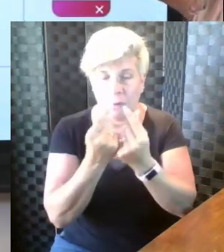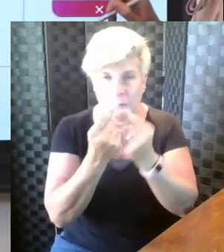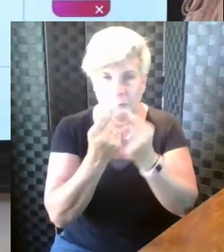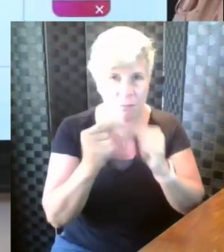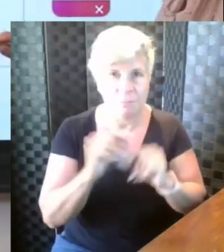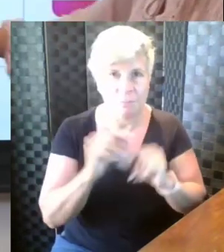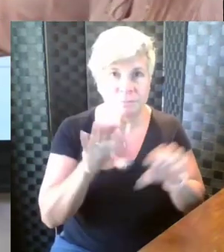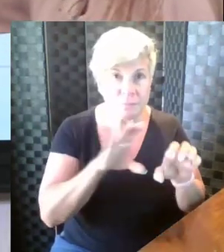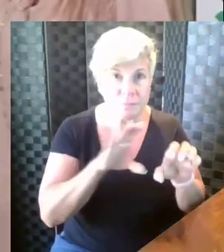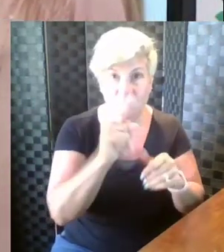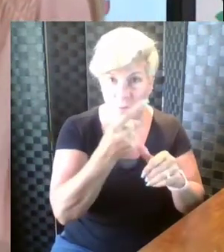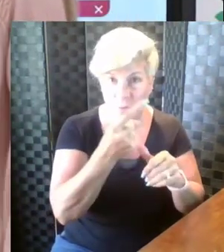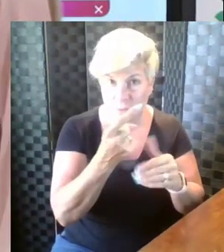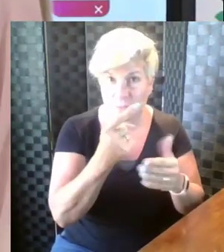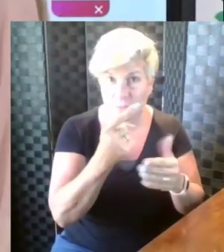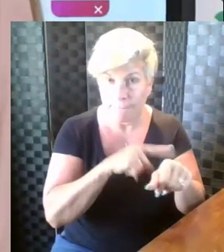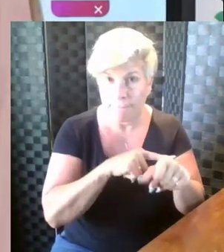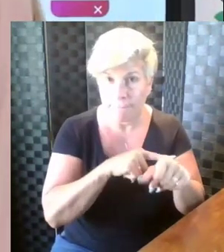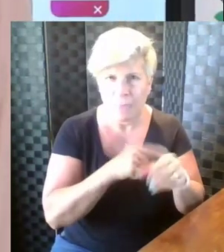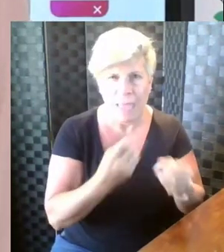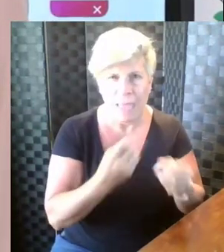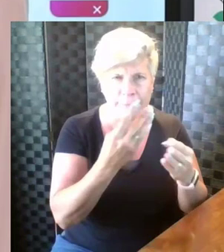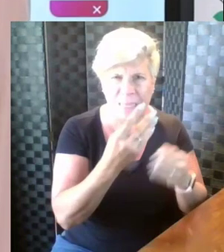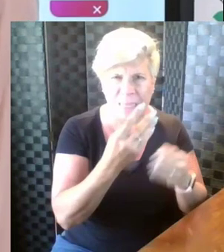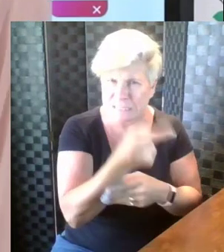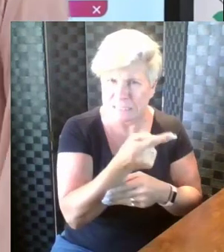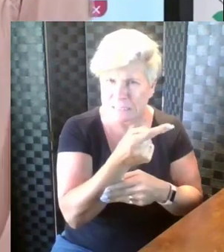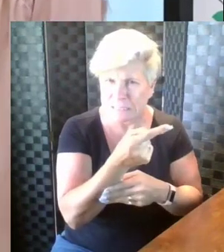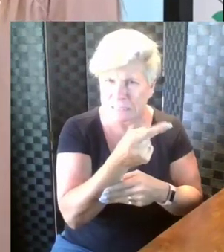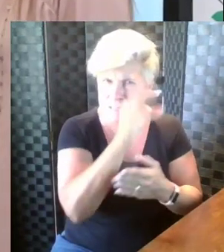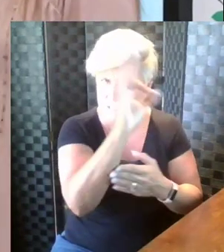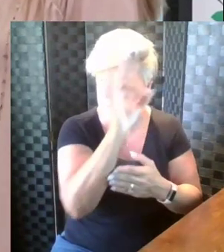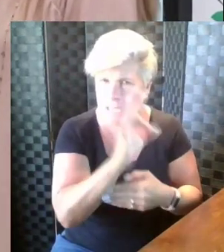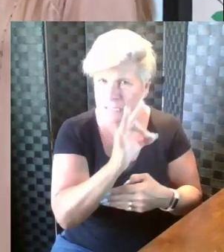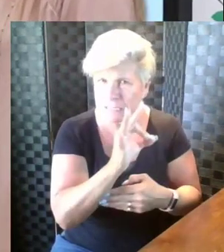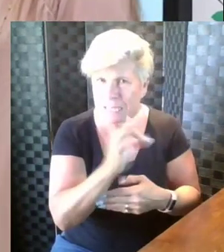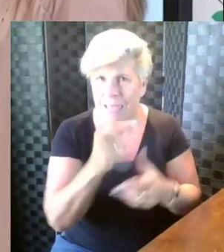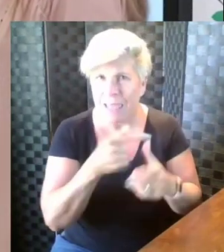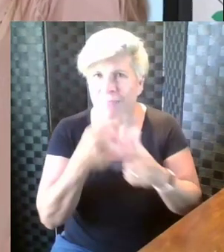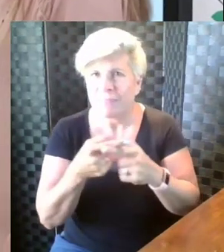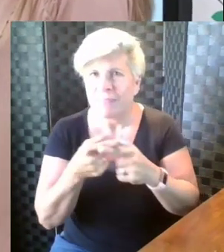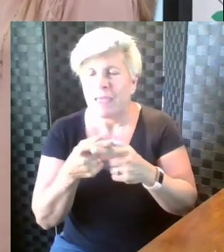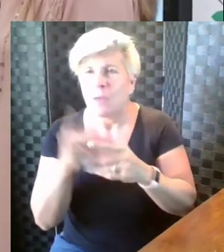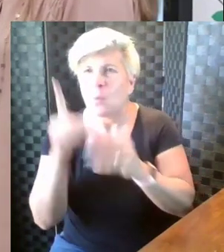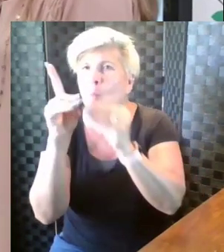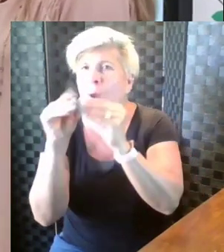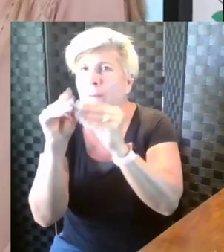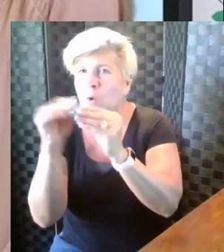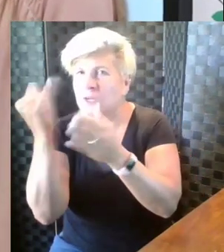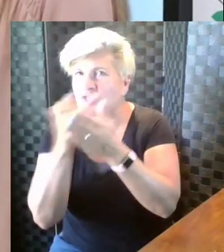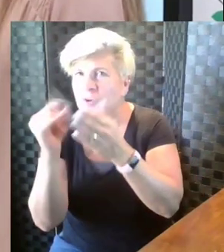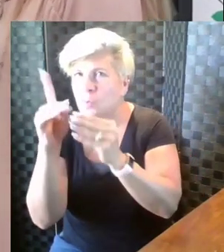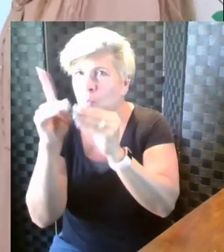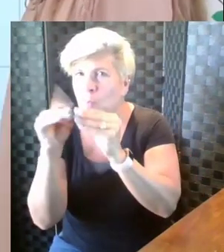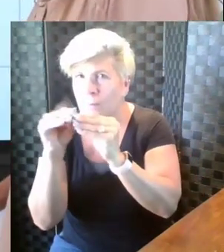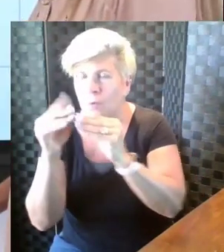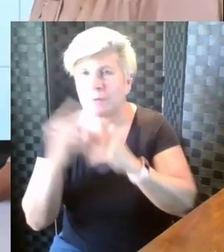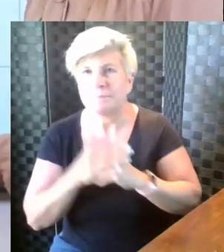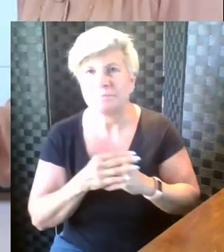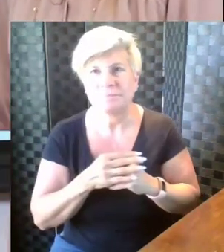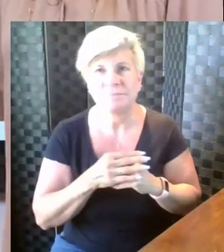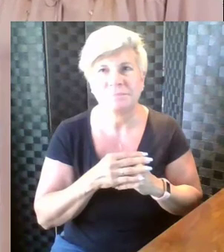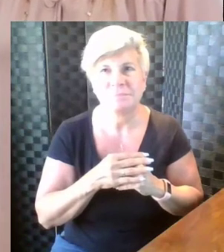lesson. We were looking at how many dots we had, and then we were building, a group of one more. I'm drawing all over this